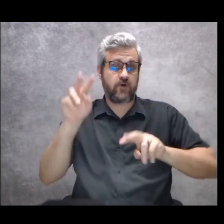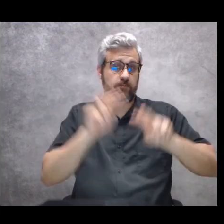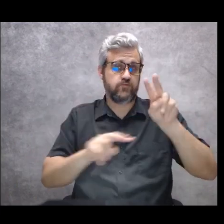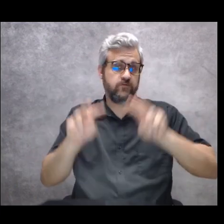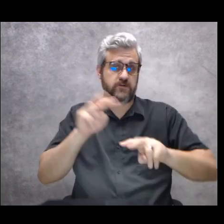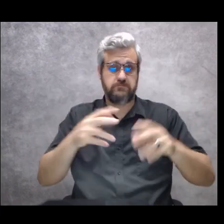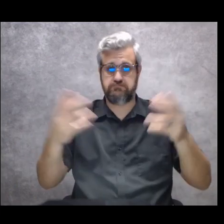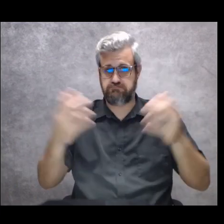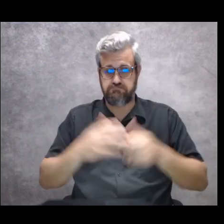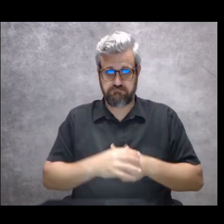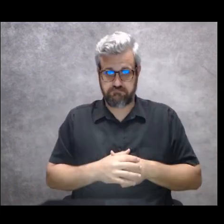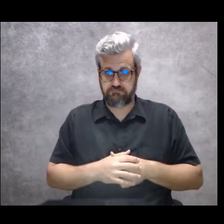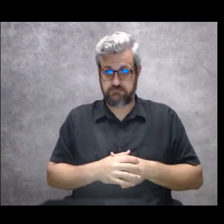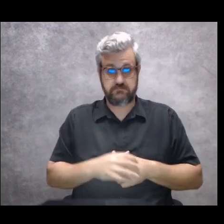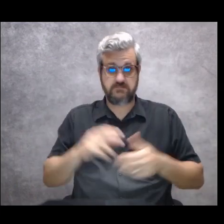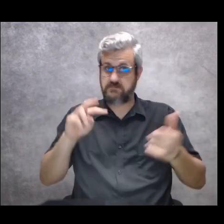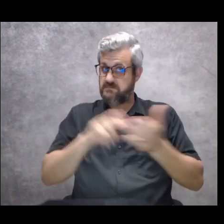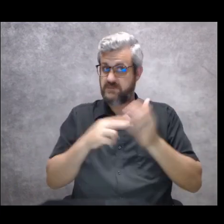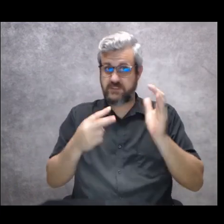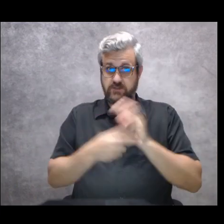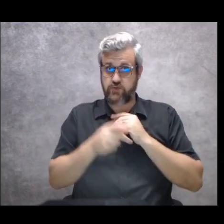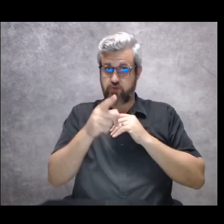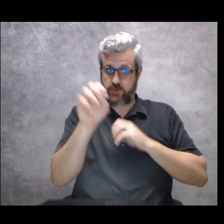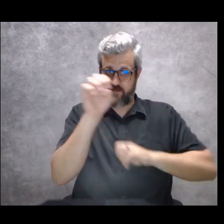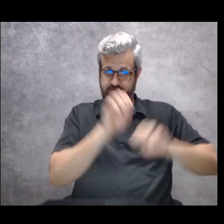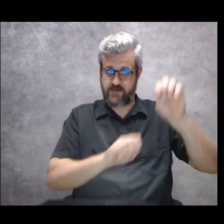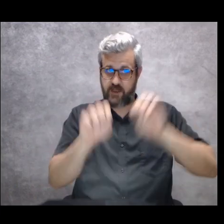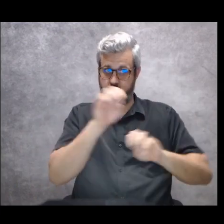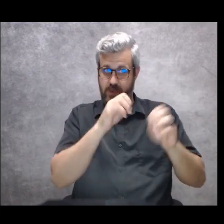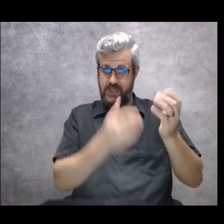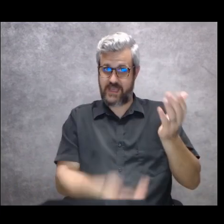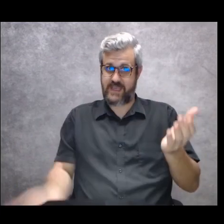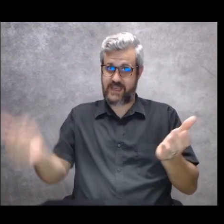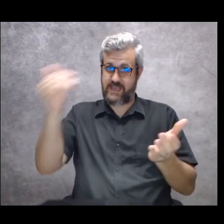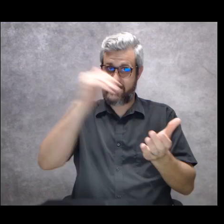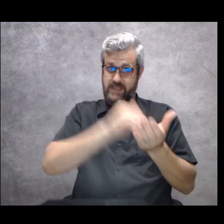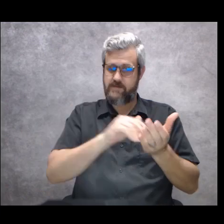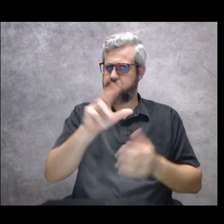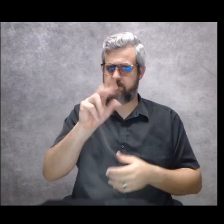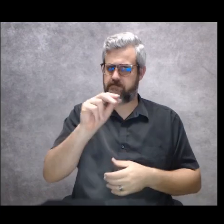observations. This does not mean that you are reevaluating the student.